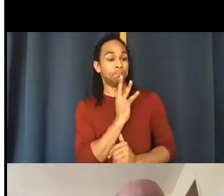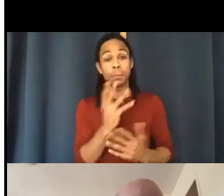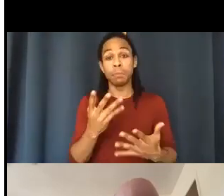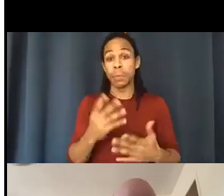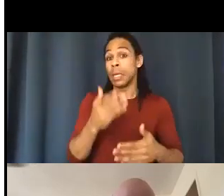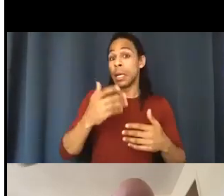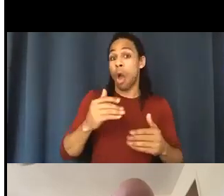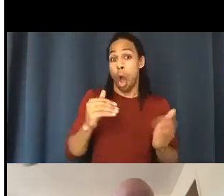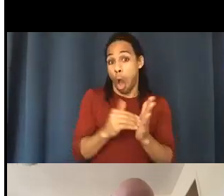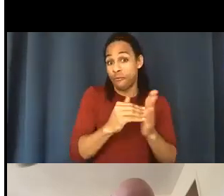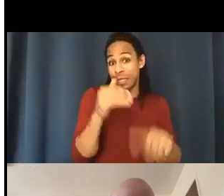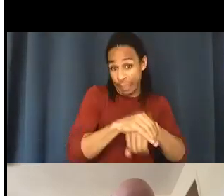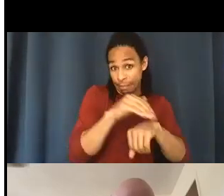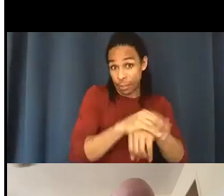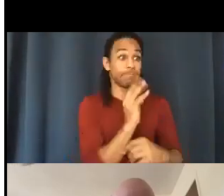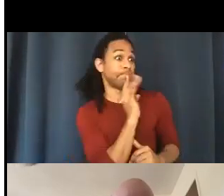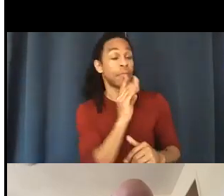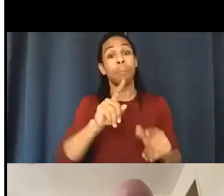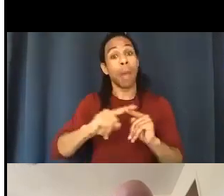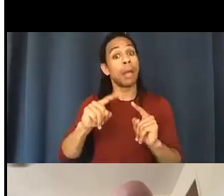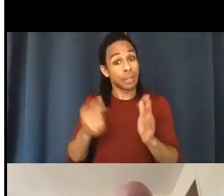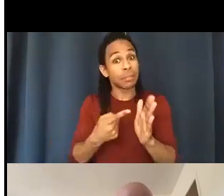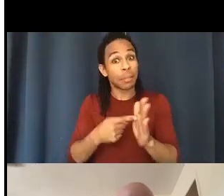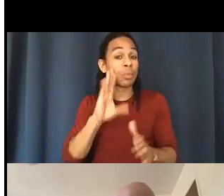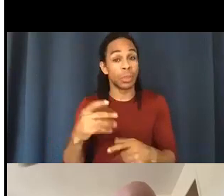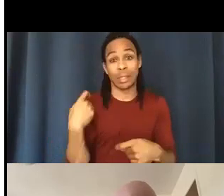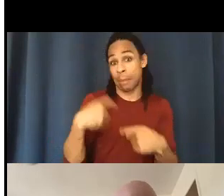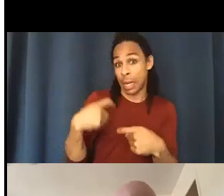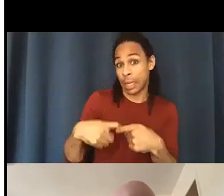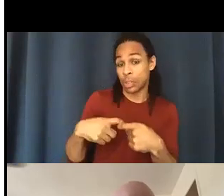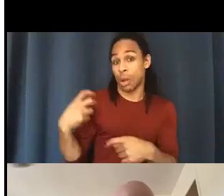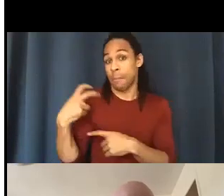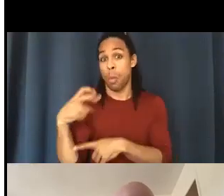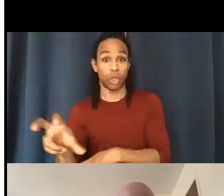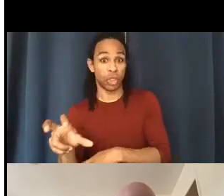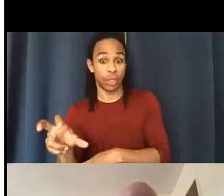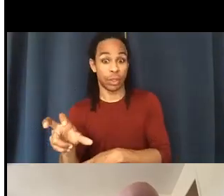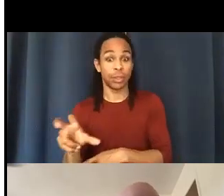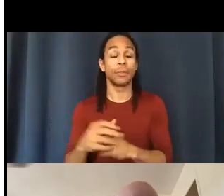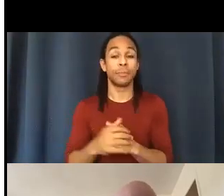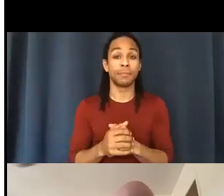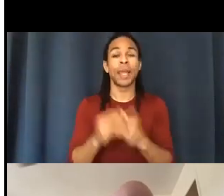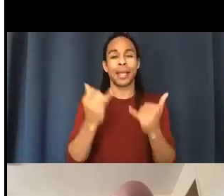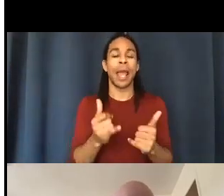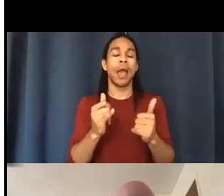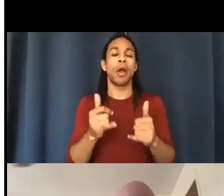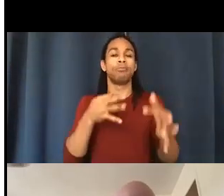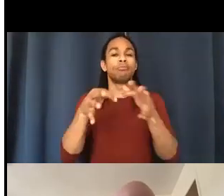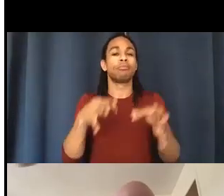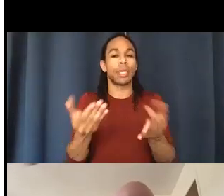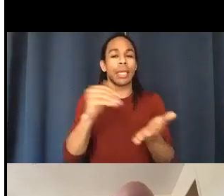English, but sometimes will be Spanish or Portuguese. Otra vez en español. Para escuchar el audio